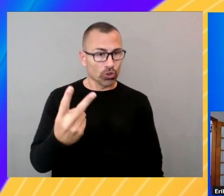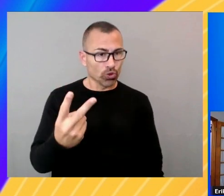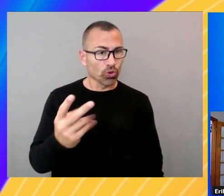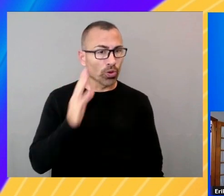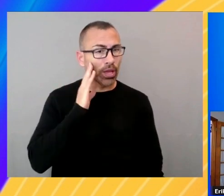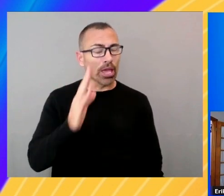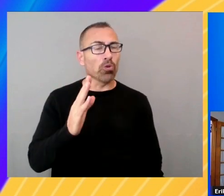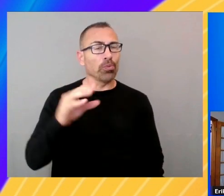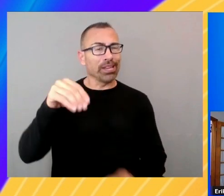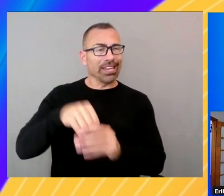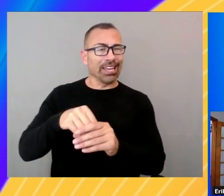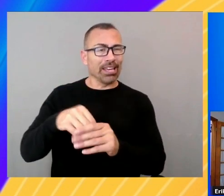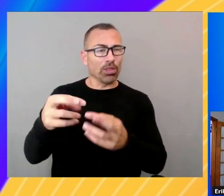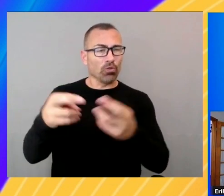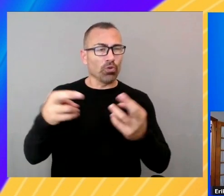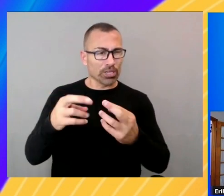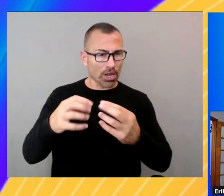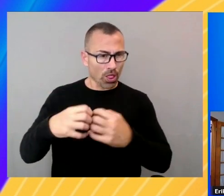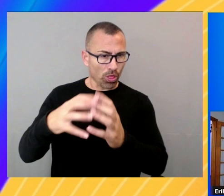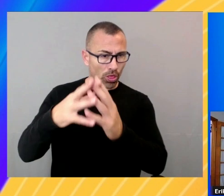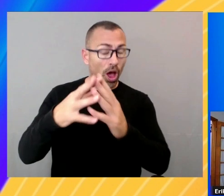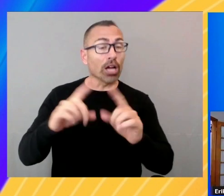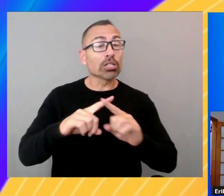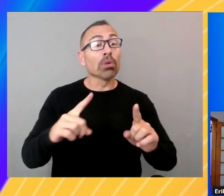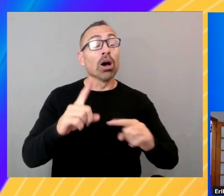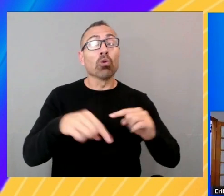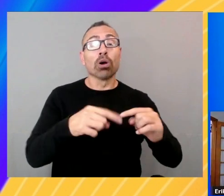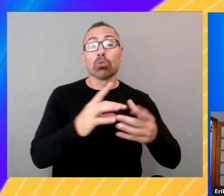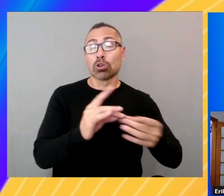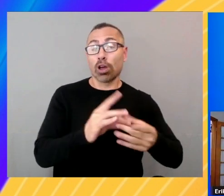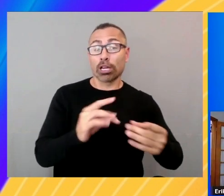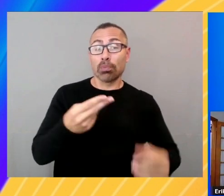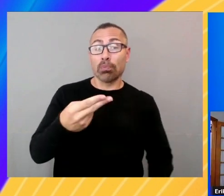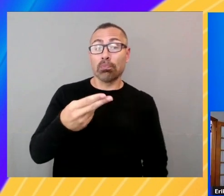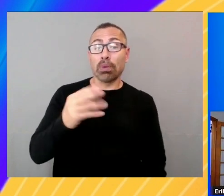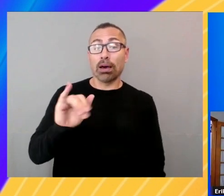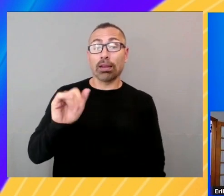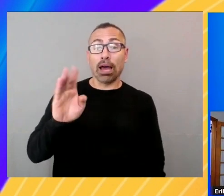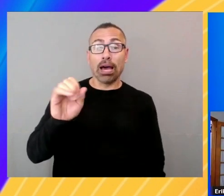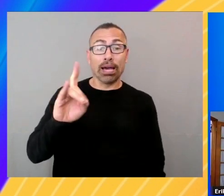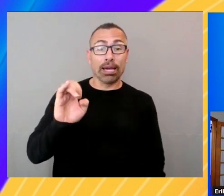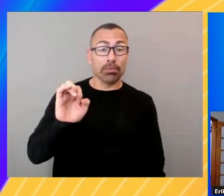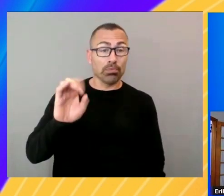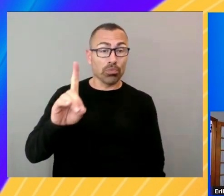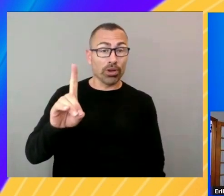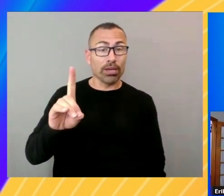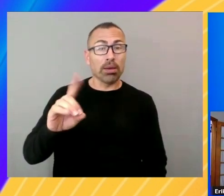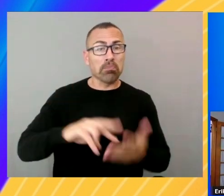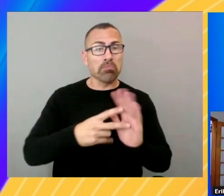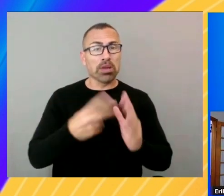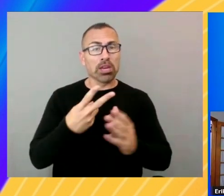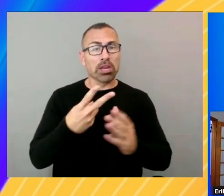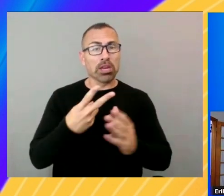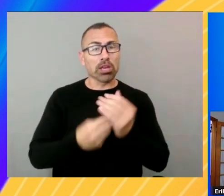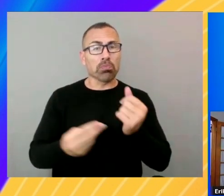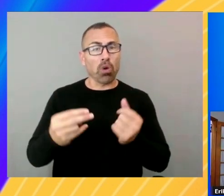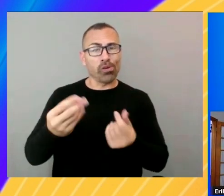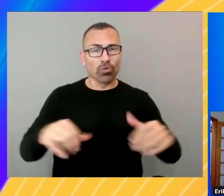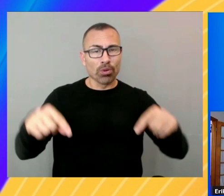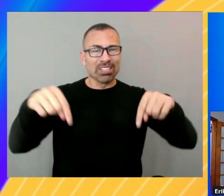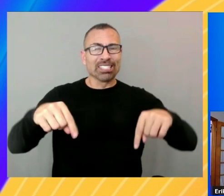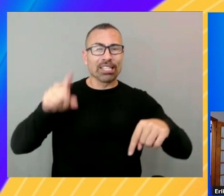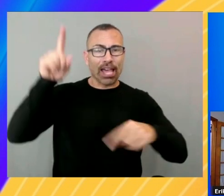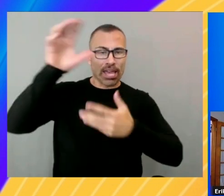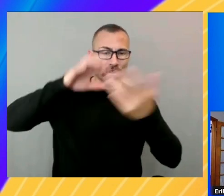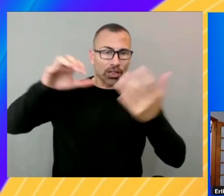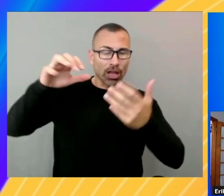But when we're talking about those hybrid resources, again, whether they're on-prem or in other cloud, basically as part of the registration process, we register them with